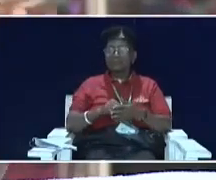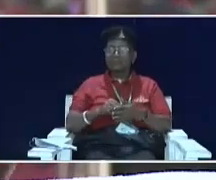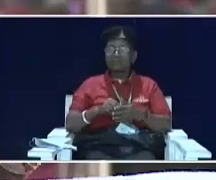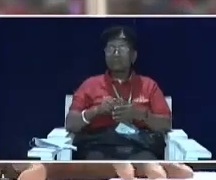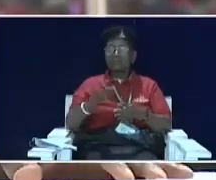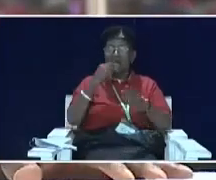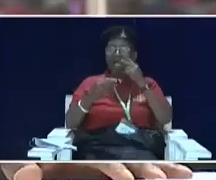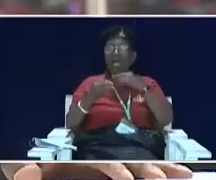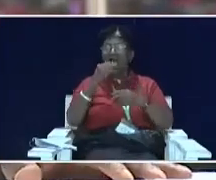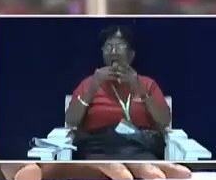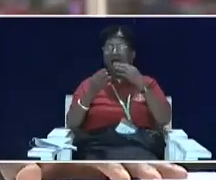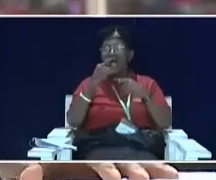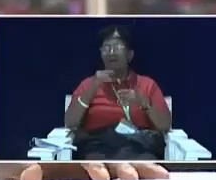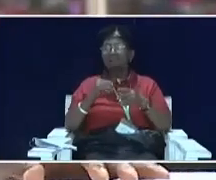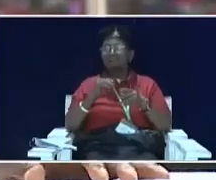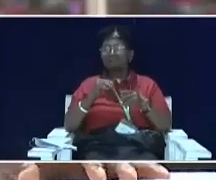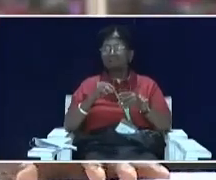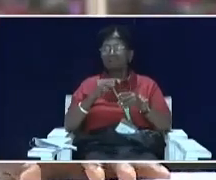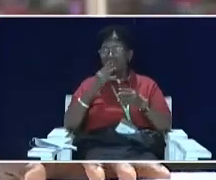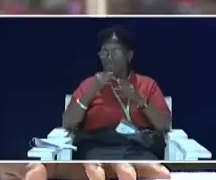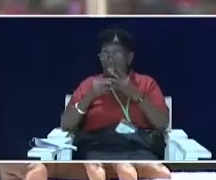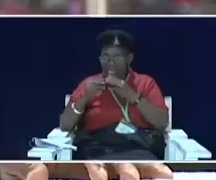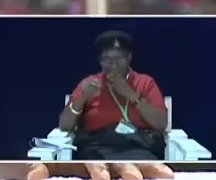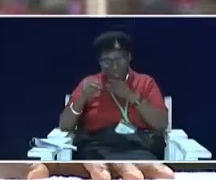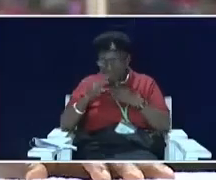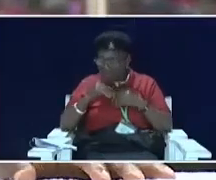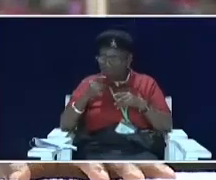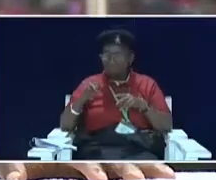licked up the water.